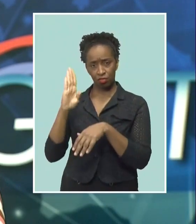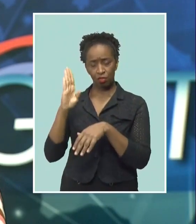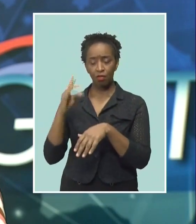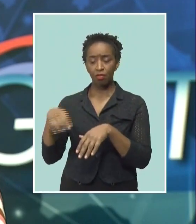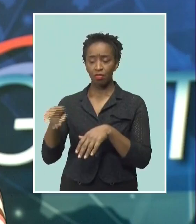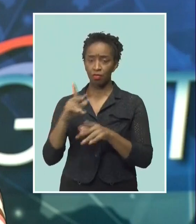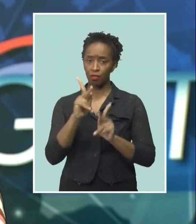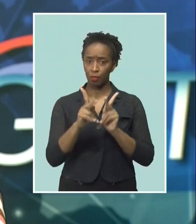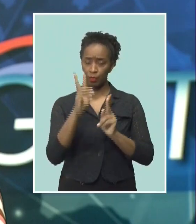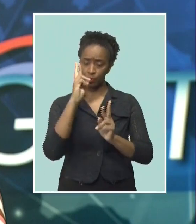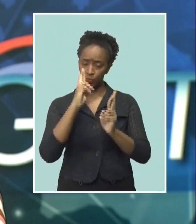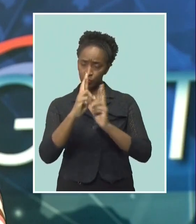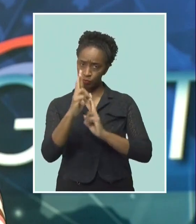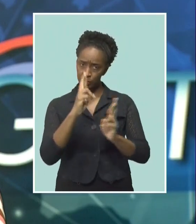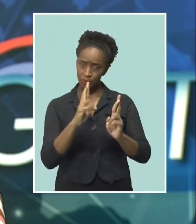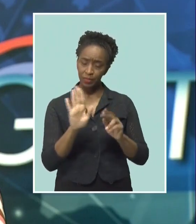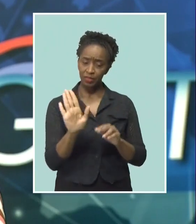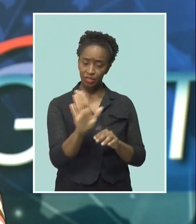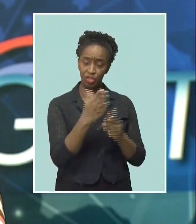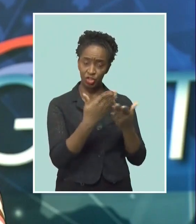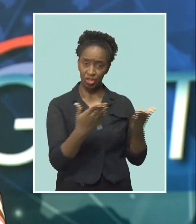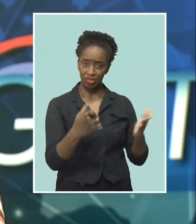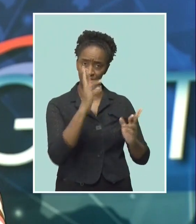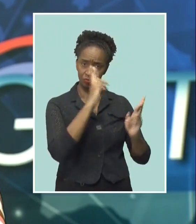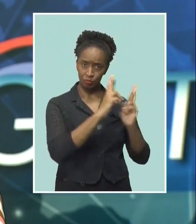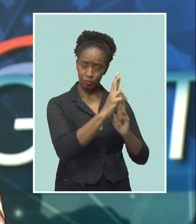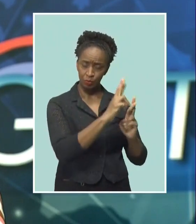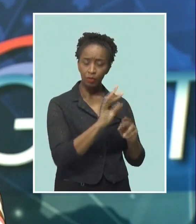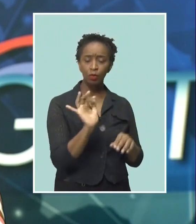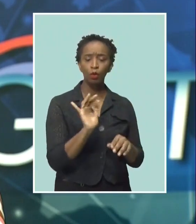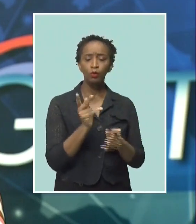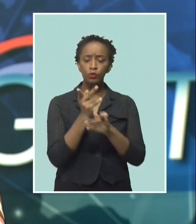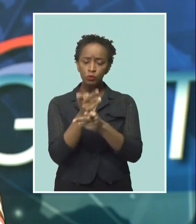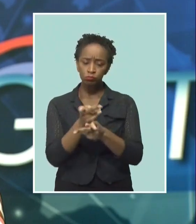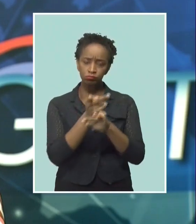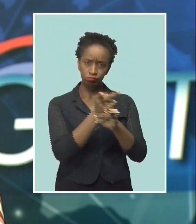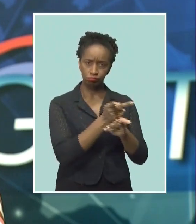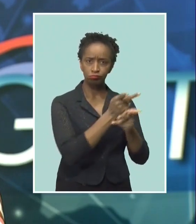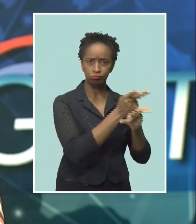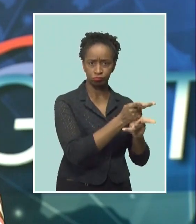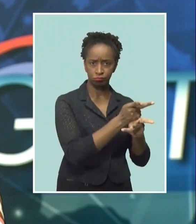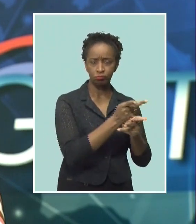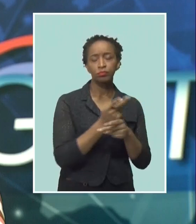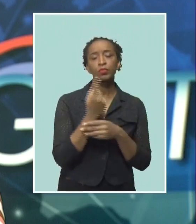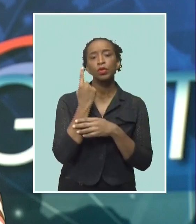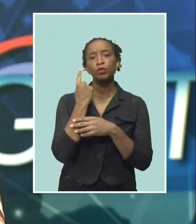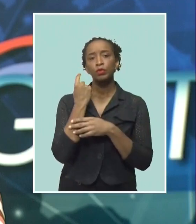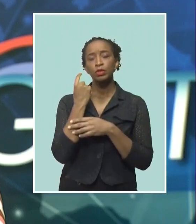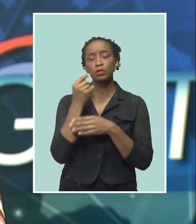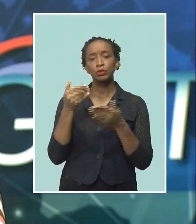other. Mr. Jordan was speaking at the New Testament Church of God 2025 convention.